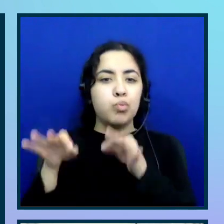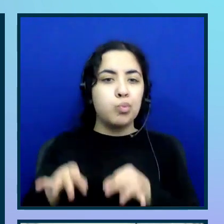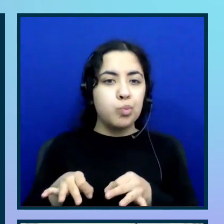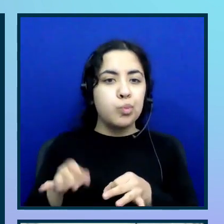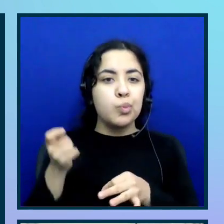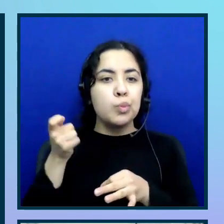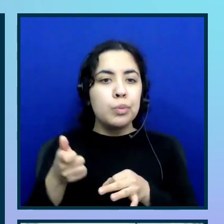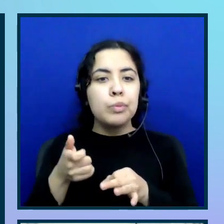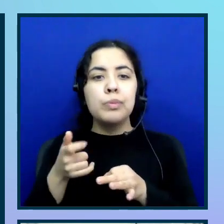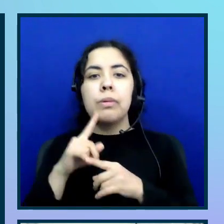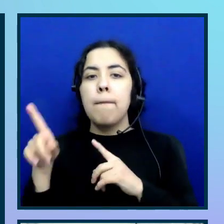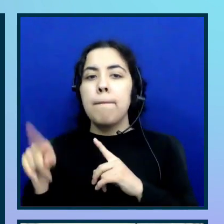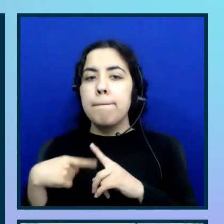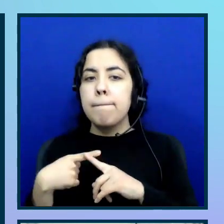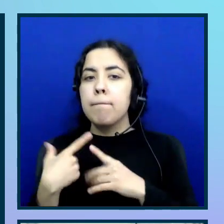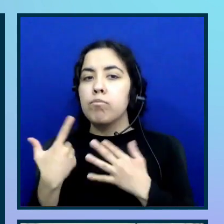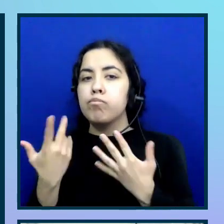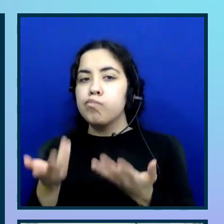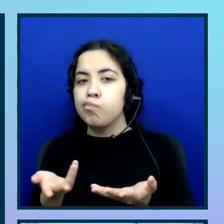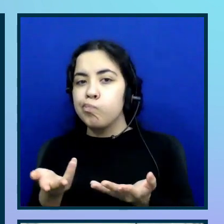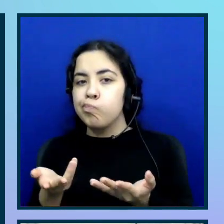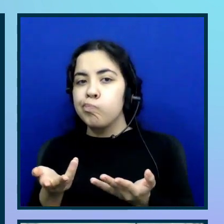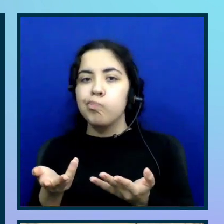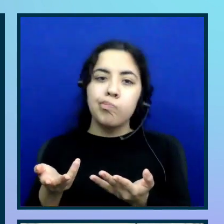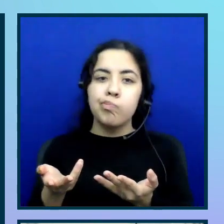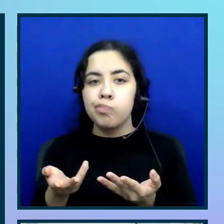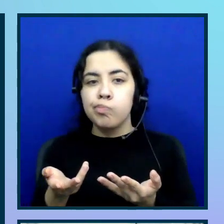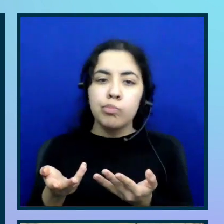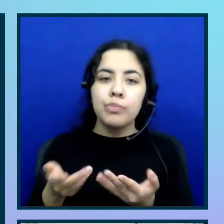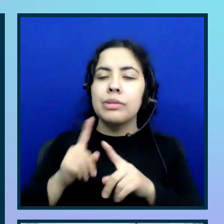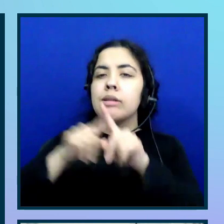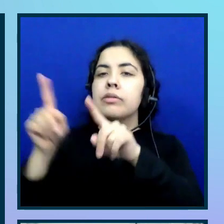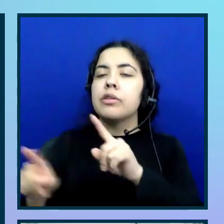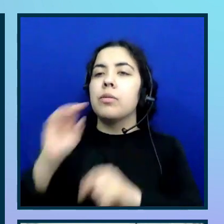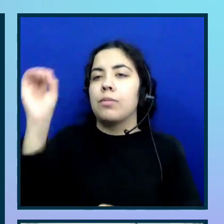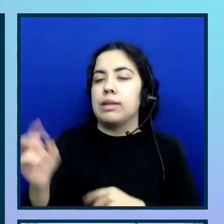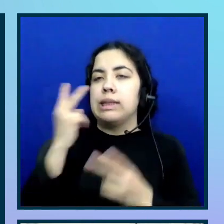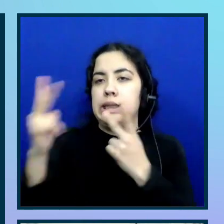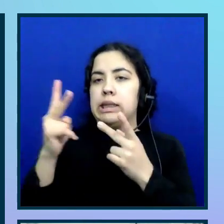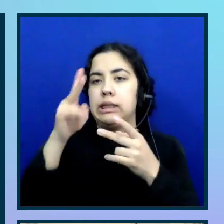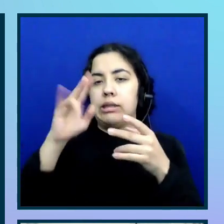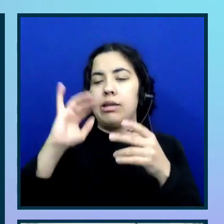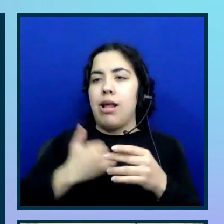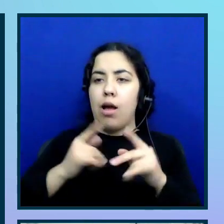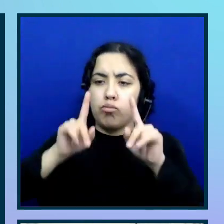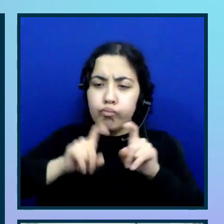a little bit about the percentages that we're seeing in the audits that we